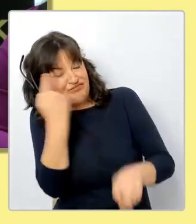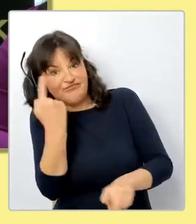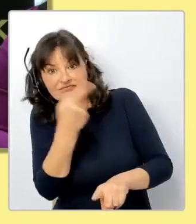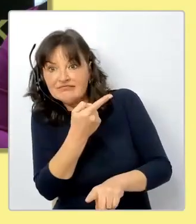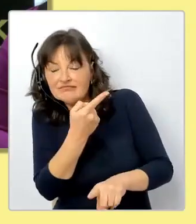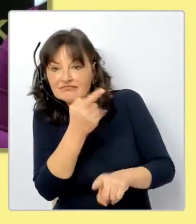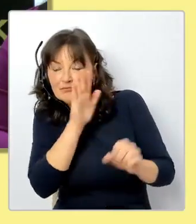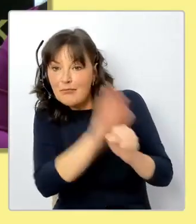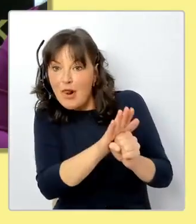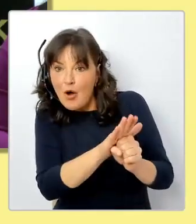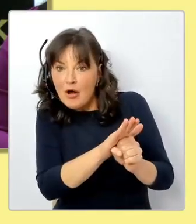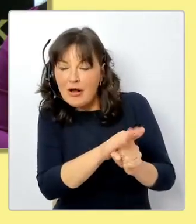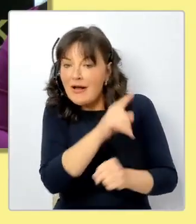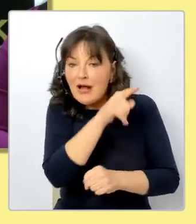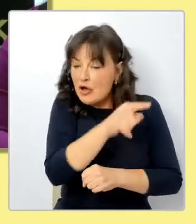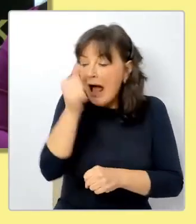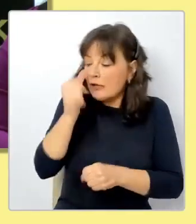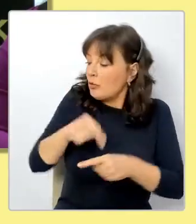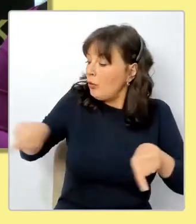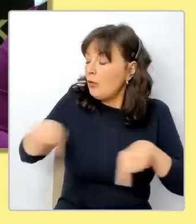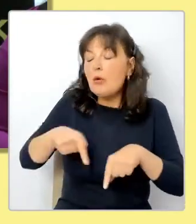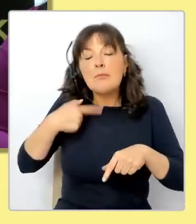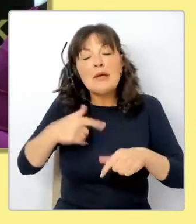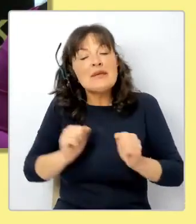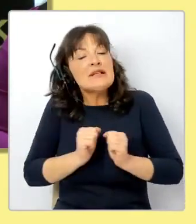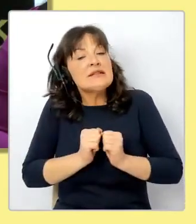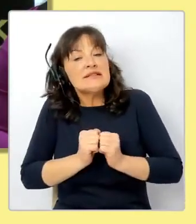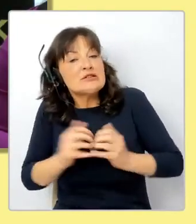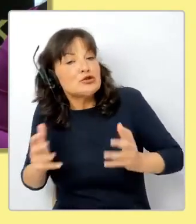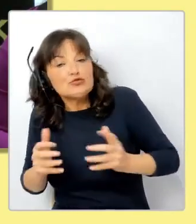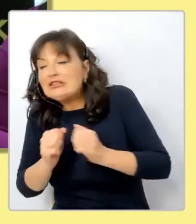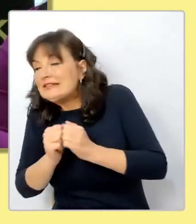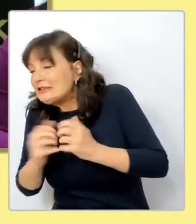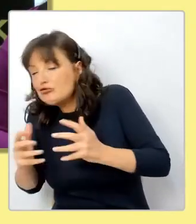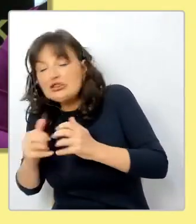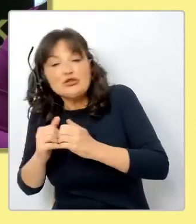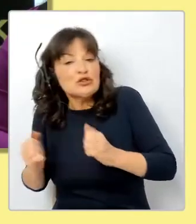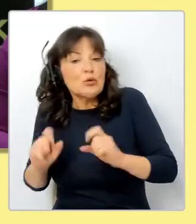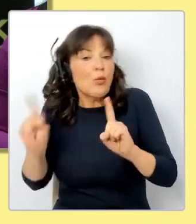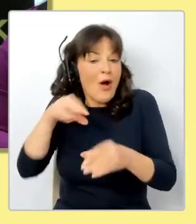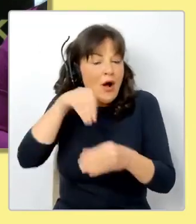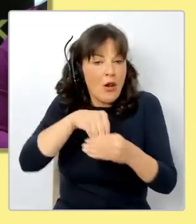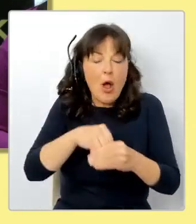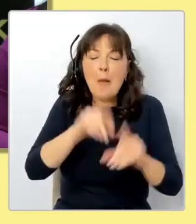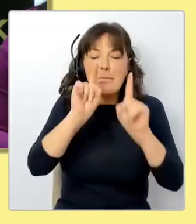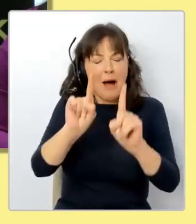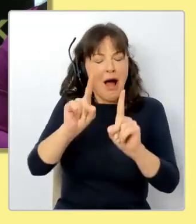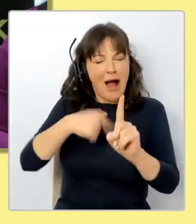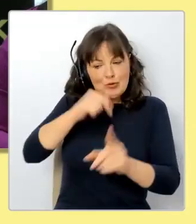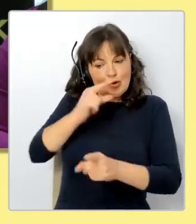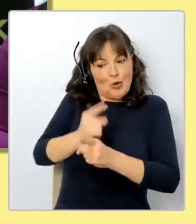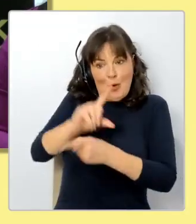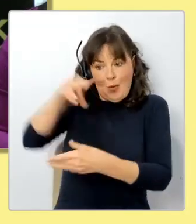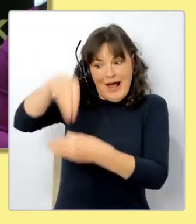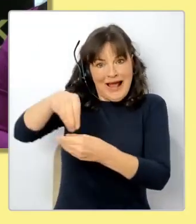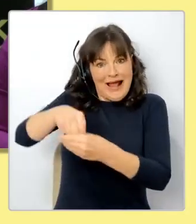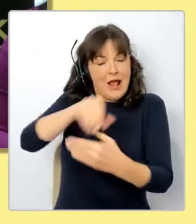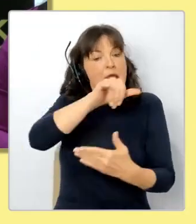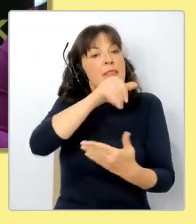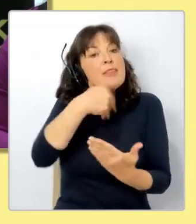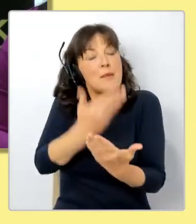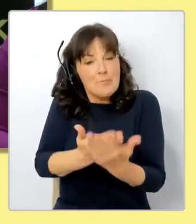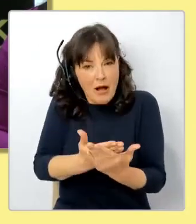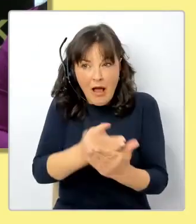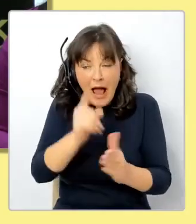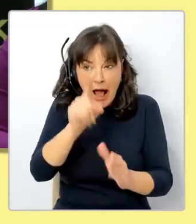the substance of the GRR bill. It is about the principle that a piece of legislation can be passed by a majority of